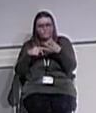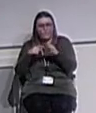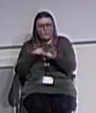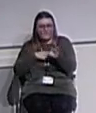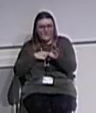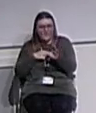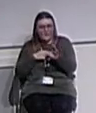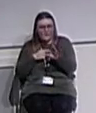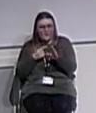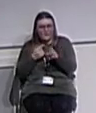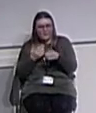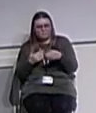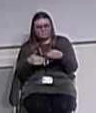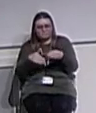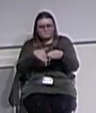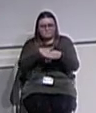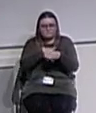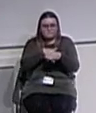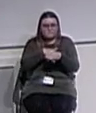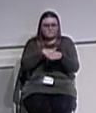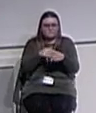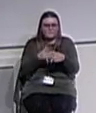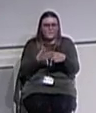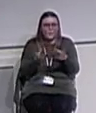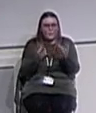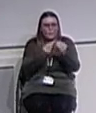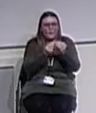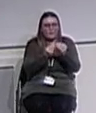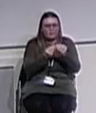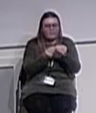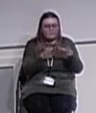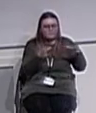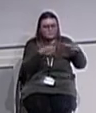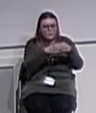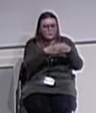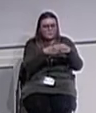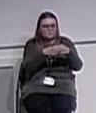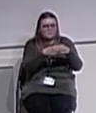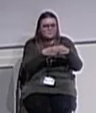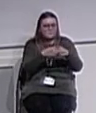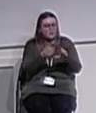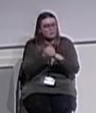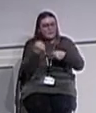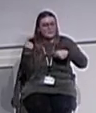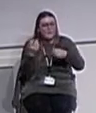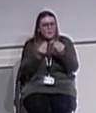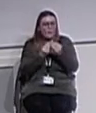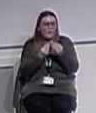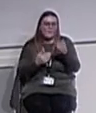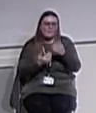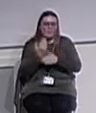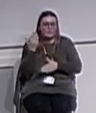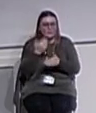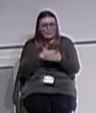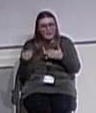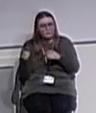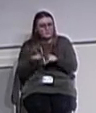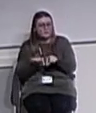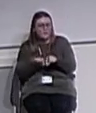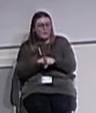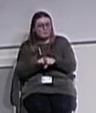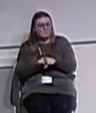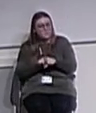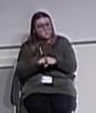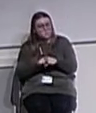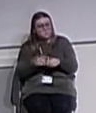year, into the third year with everybody else, doing your final year units and then graduate with a modern language. So that's something to be thinking about if you